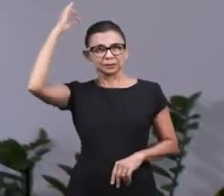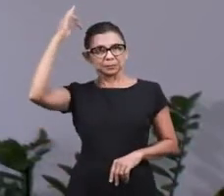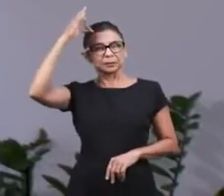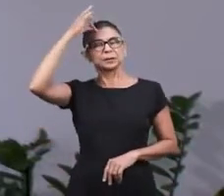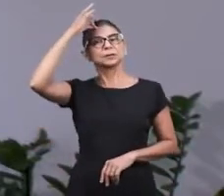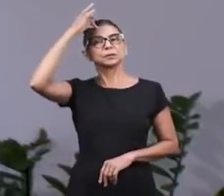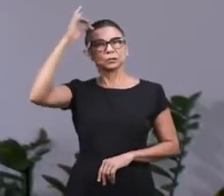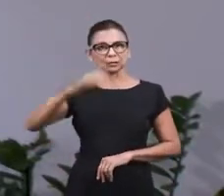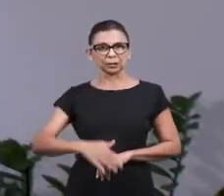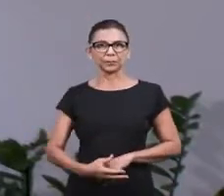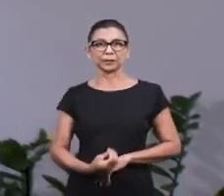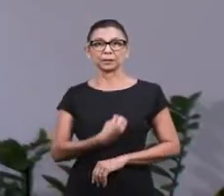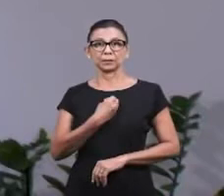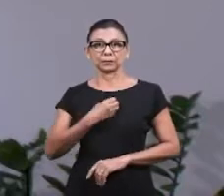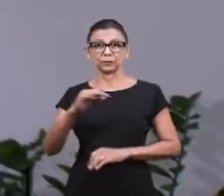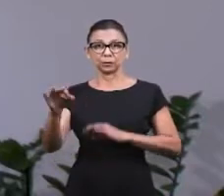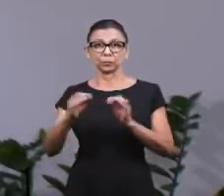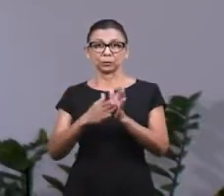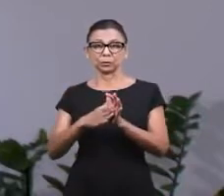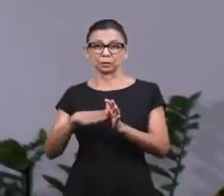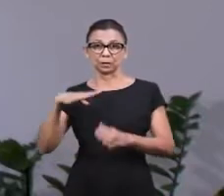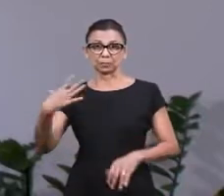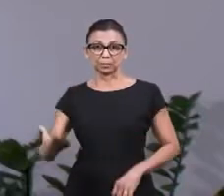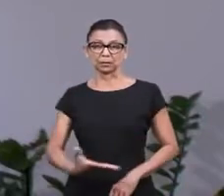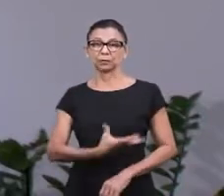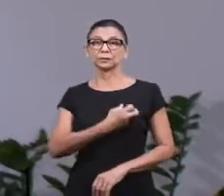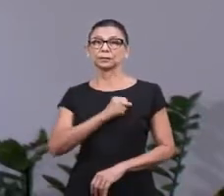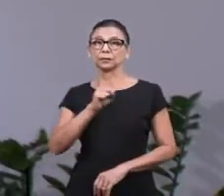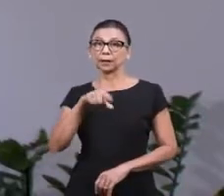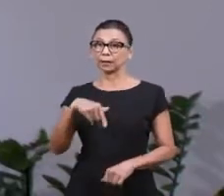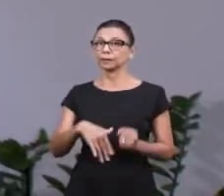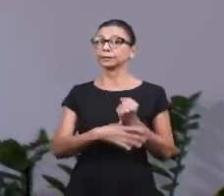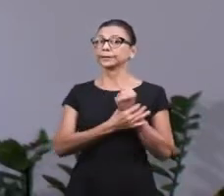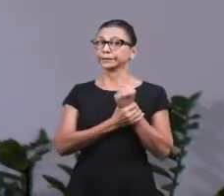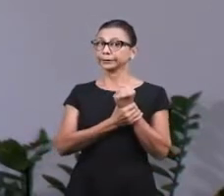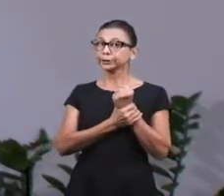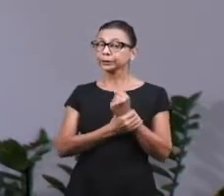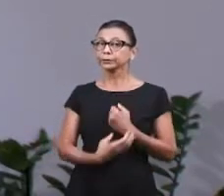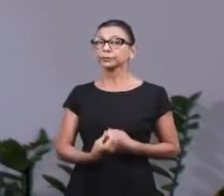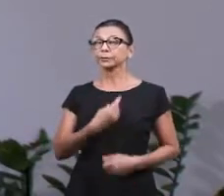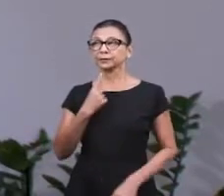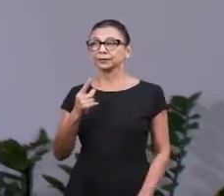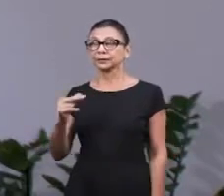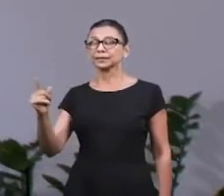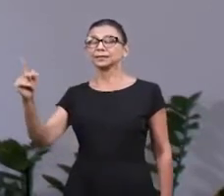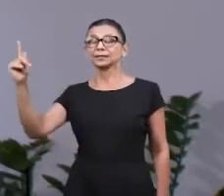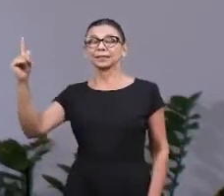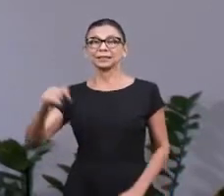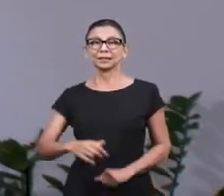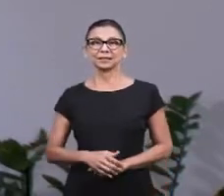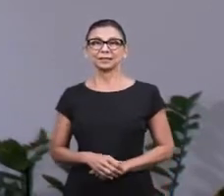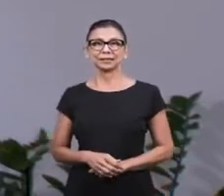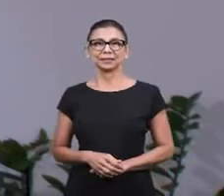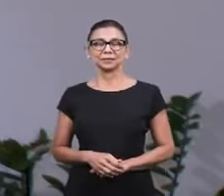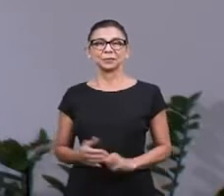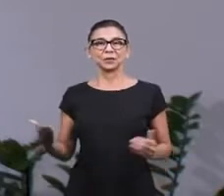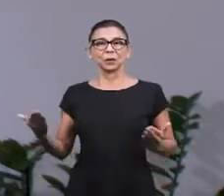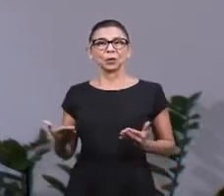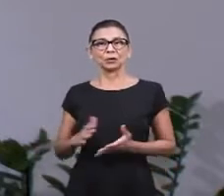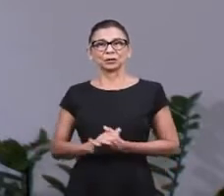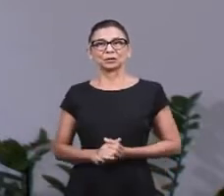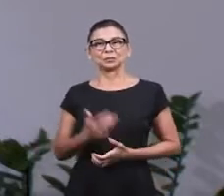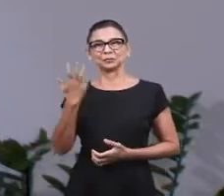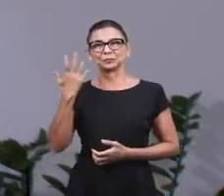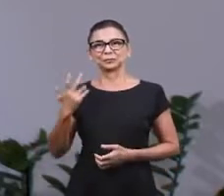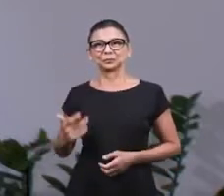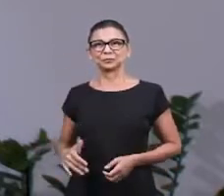project guarantees us salvation and eternal life. And beginning today, the teachers and the intermediate children